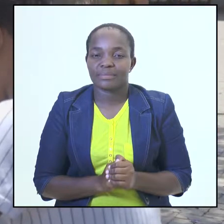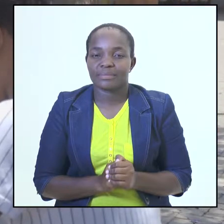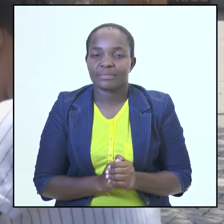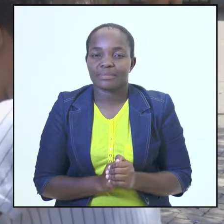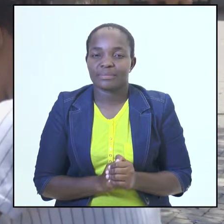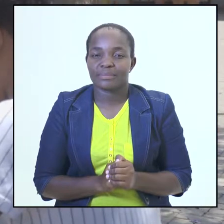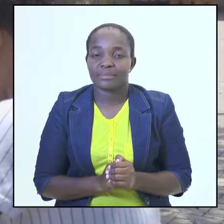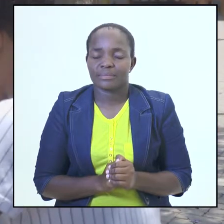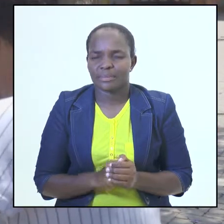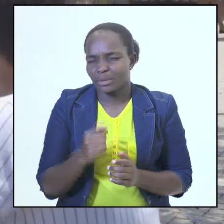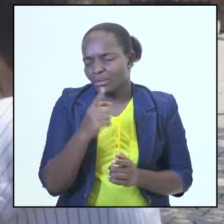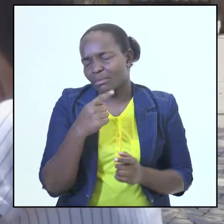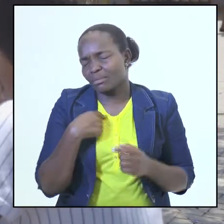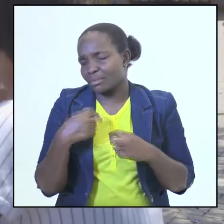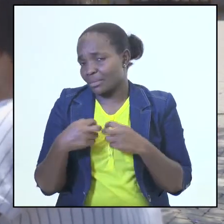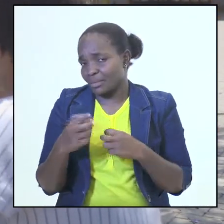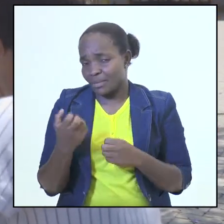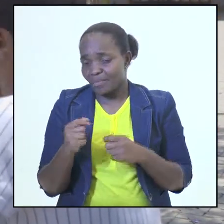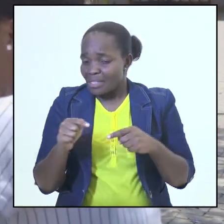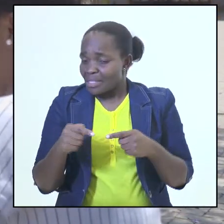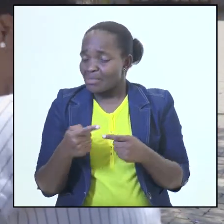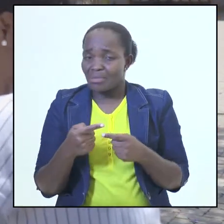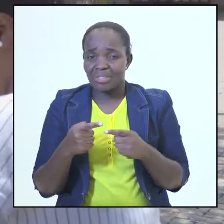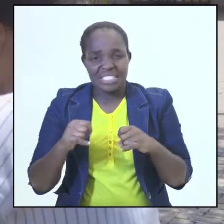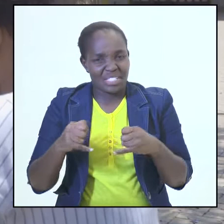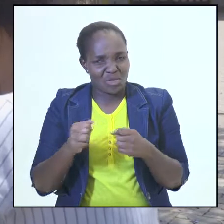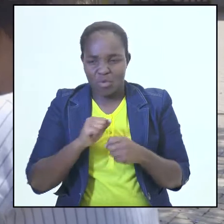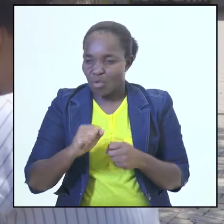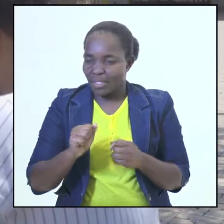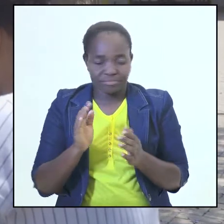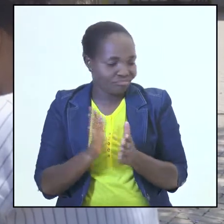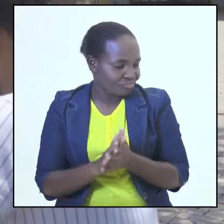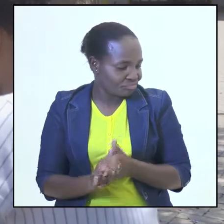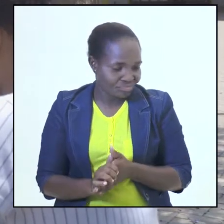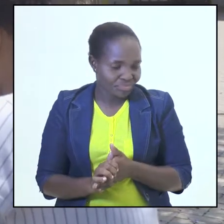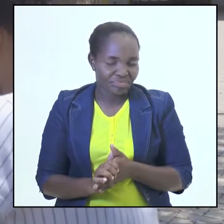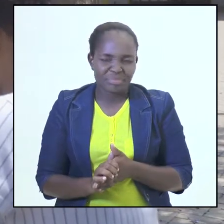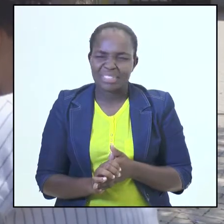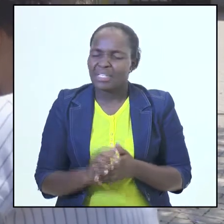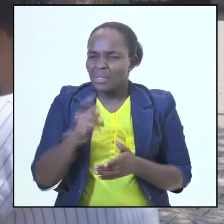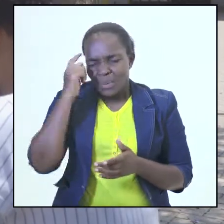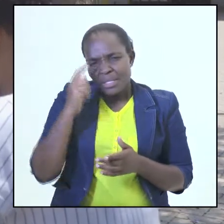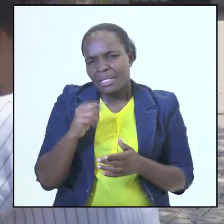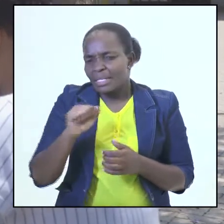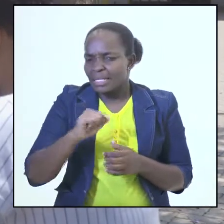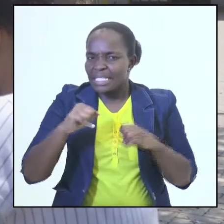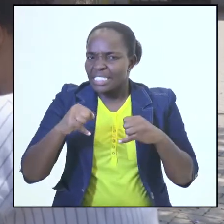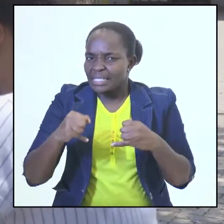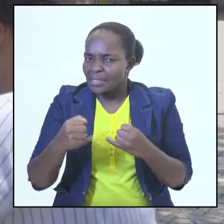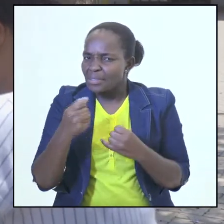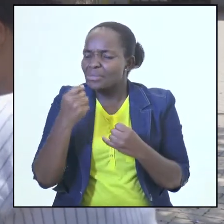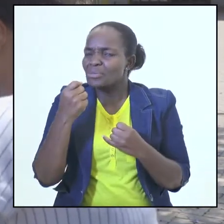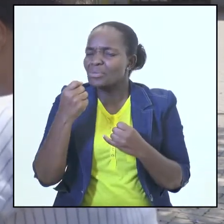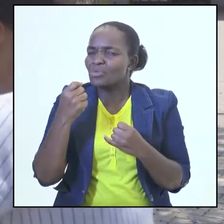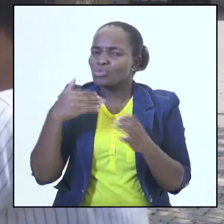You guys know what's bothering me, right? This land issue. When will it ever just end? How can the land issue end when it is so expensive to